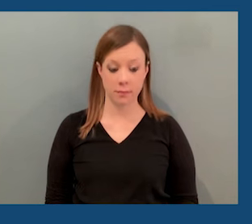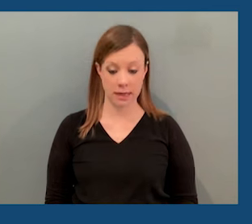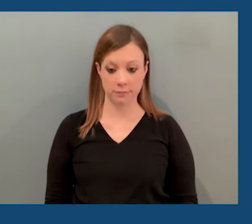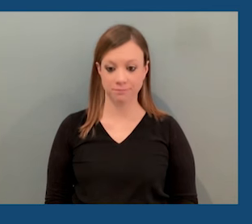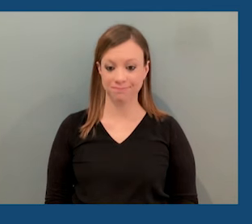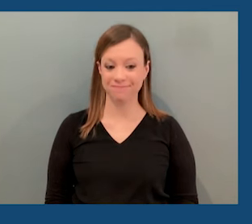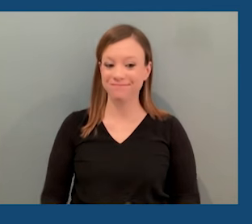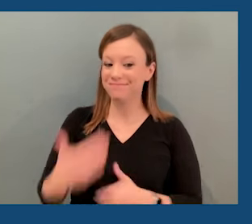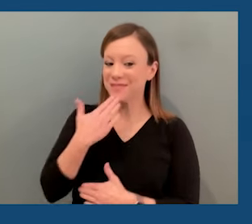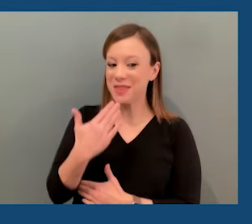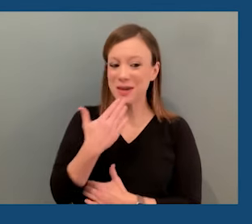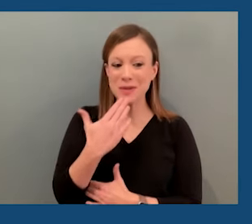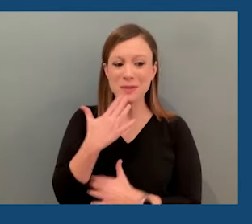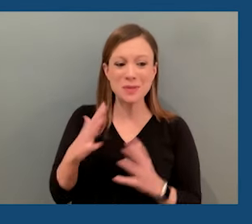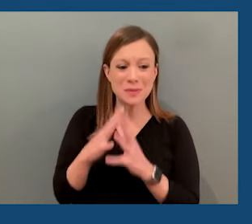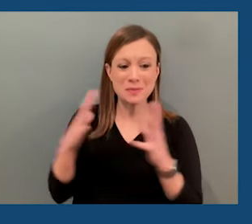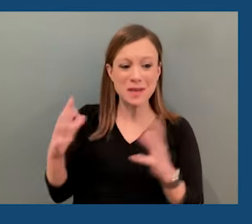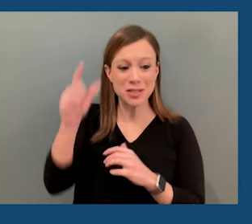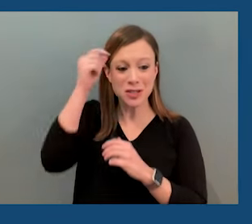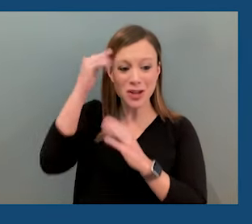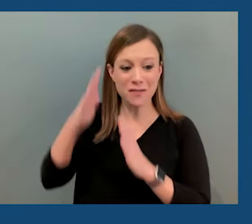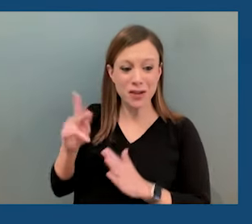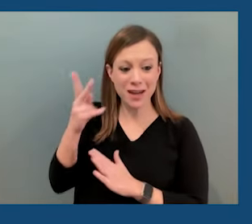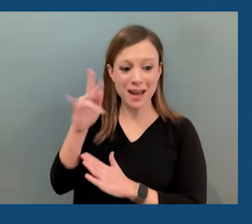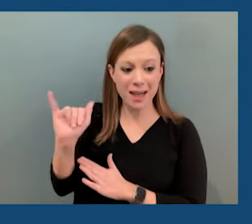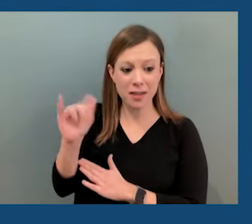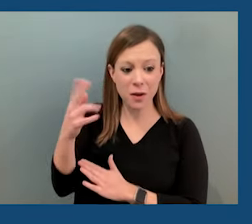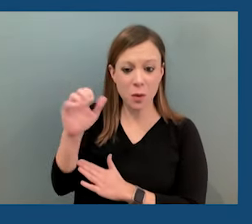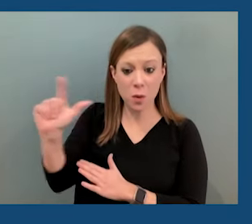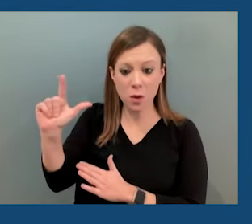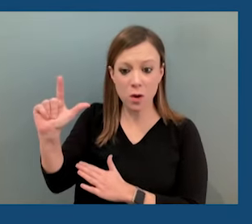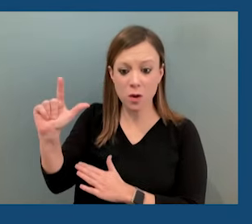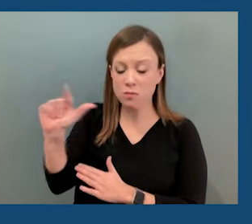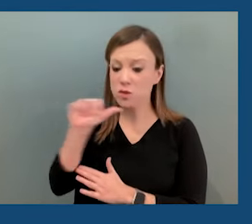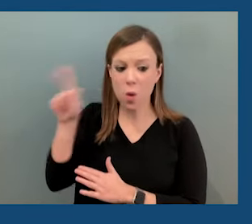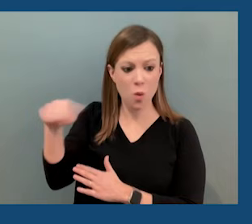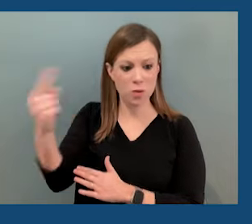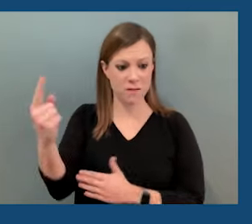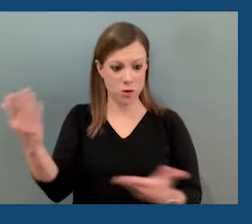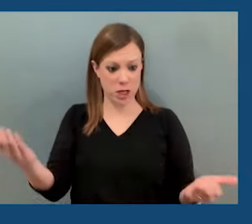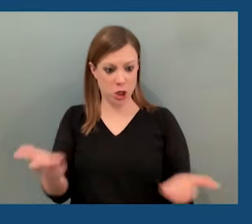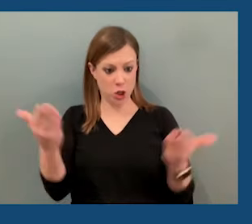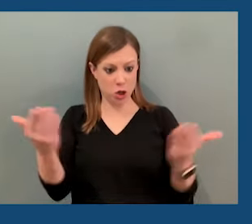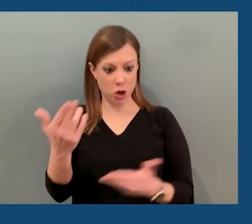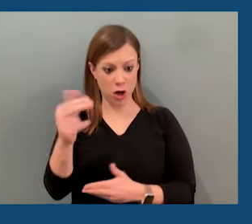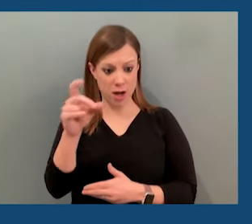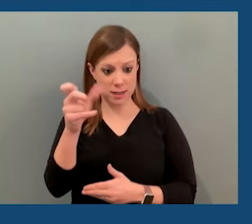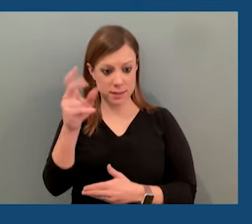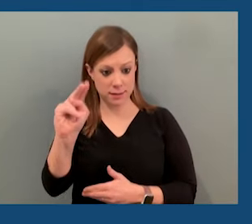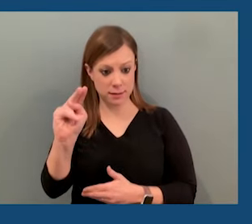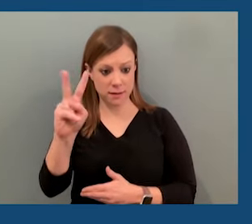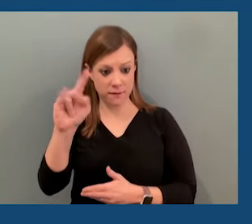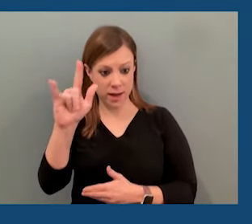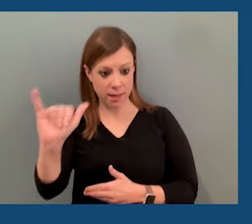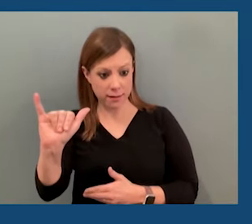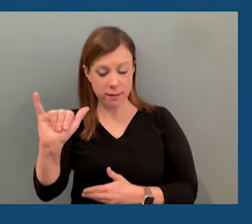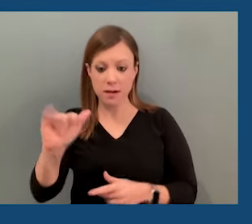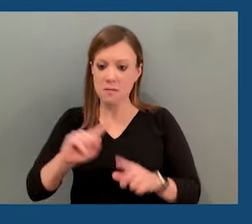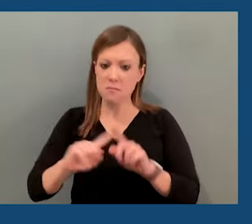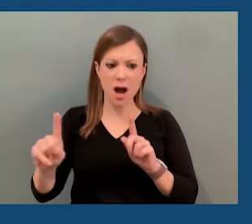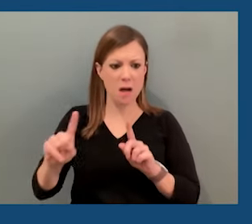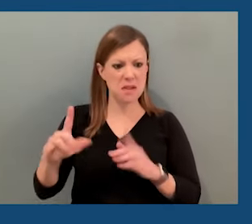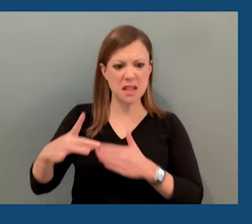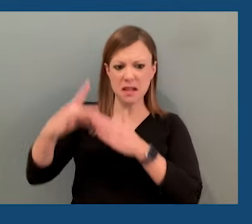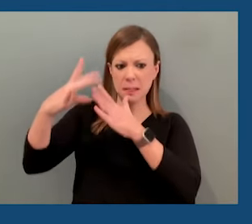Thank you very much, Governor Kathy Hochul, not just for being here in the Hudson Valley, but for being the leader that shows